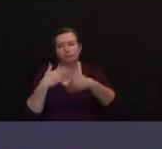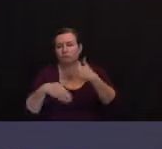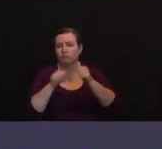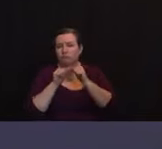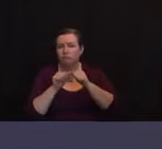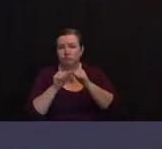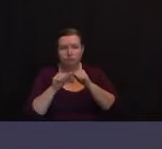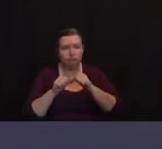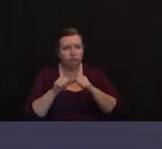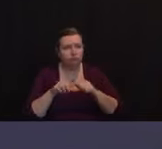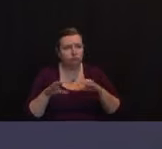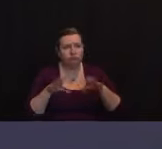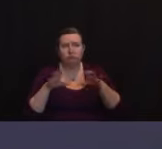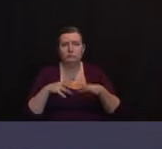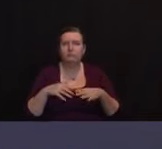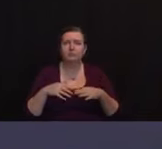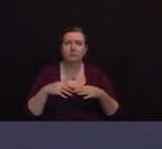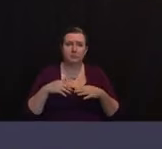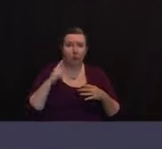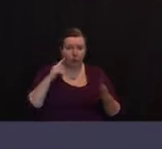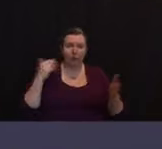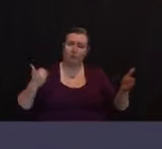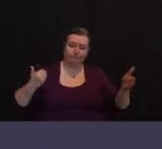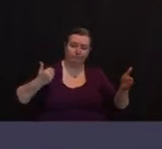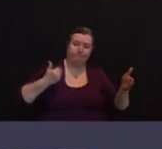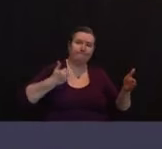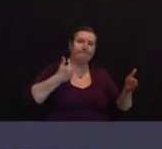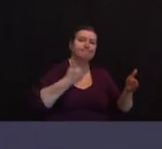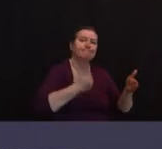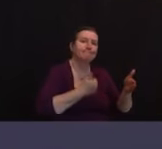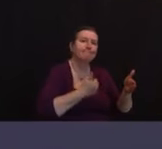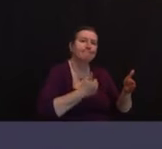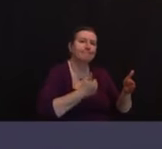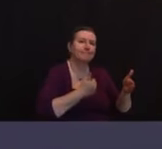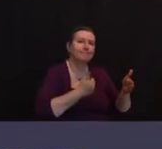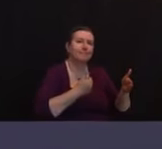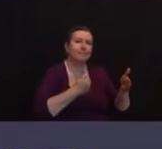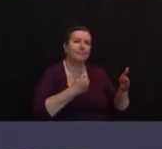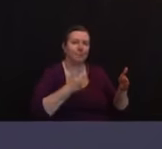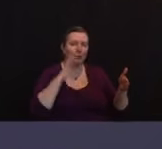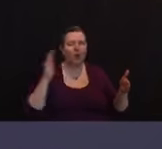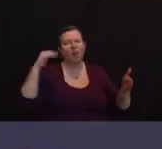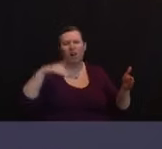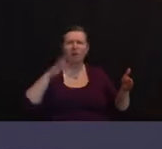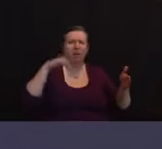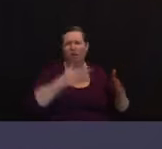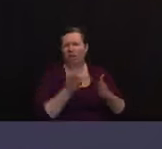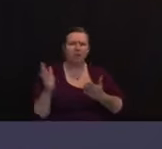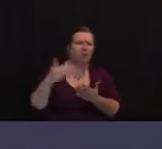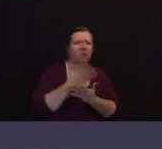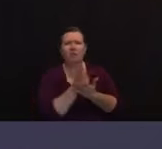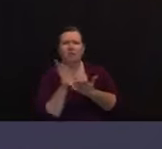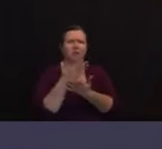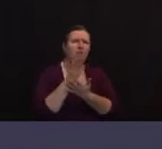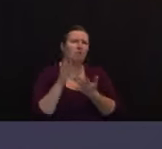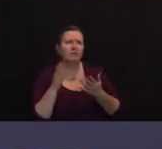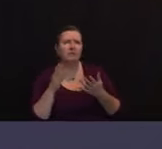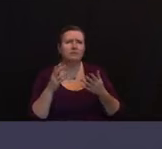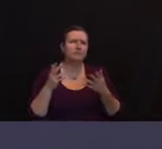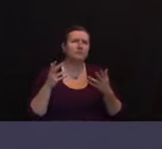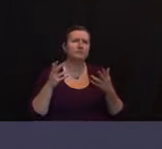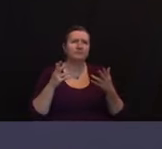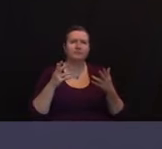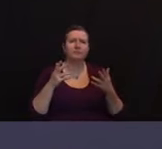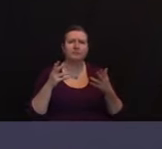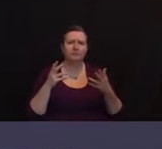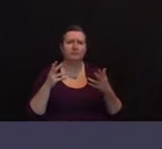We are getting there. There's no question about it. We'll have ebbs and flows. We saw positivity up, hospitalizations up a little bit, but there's no